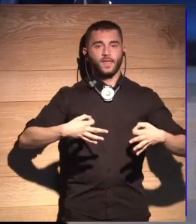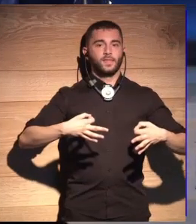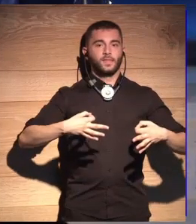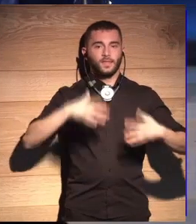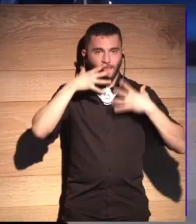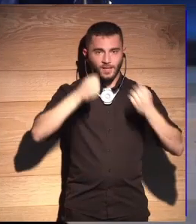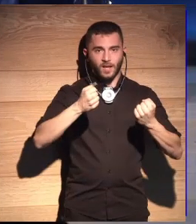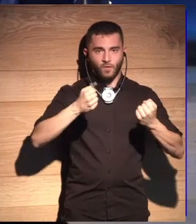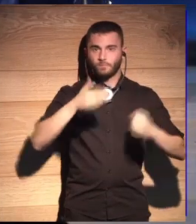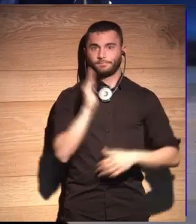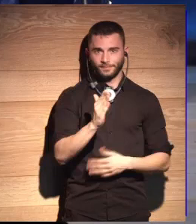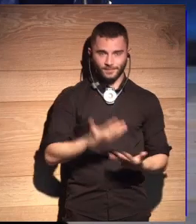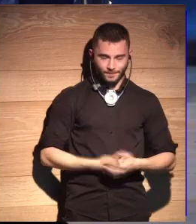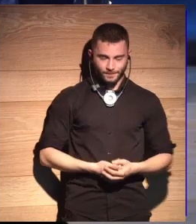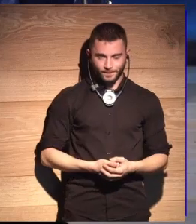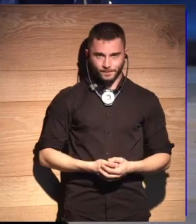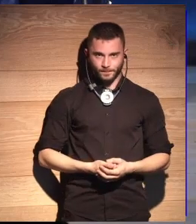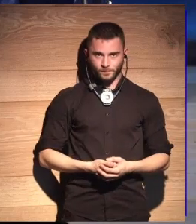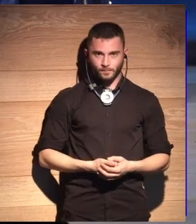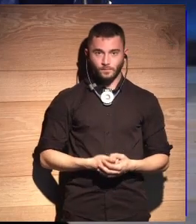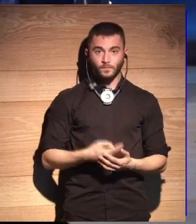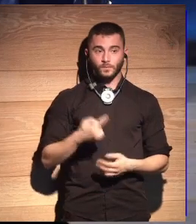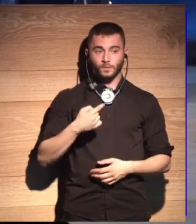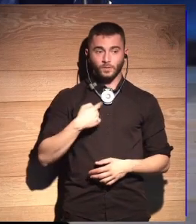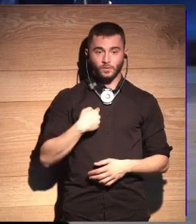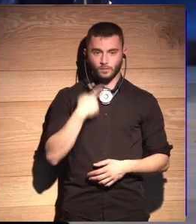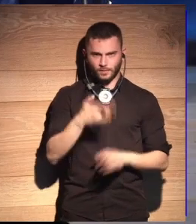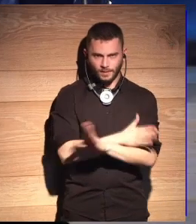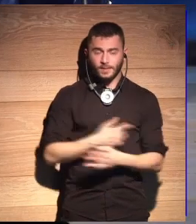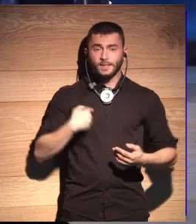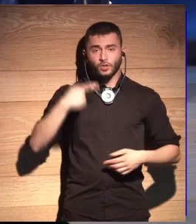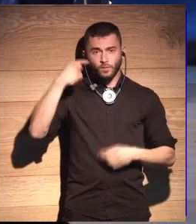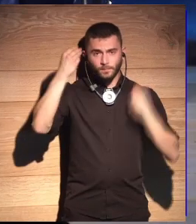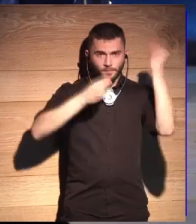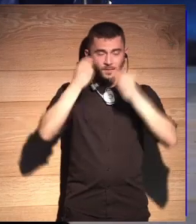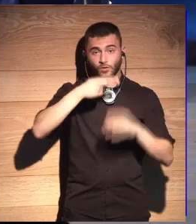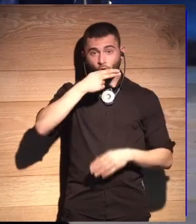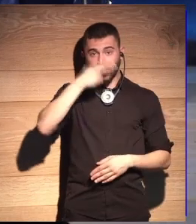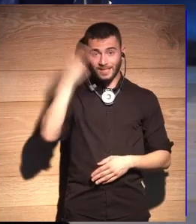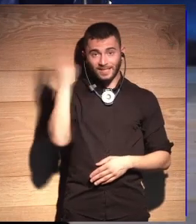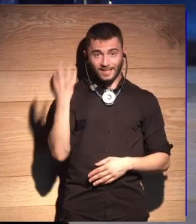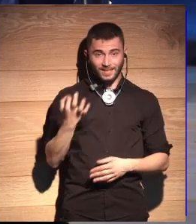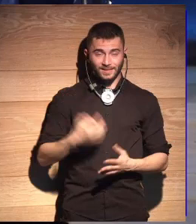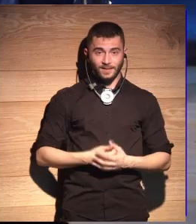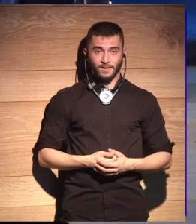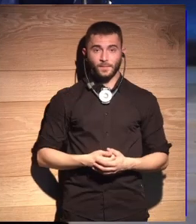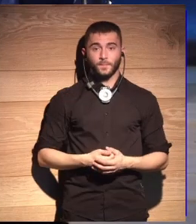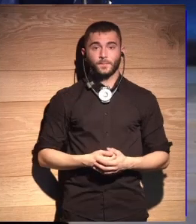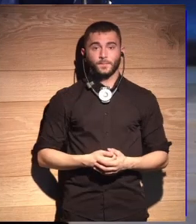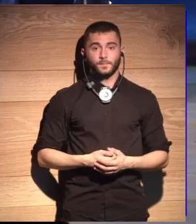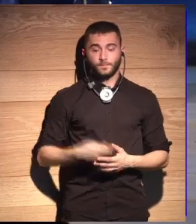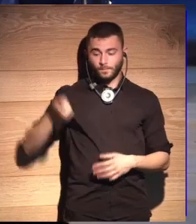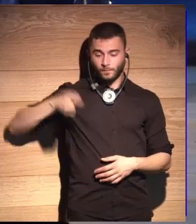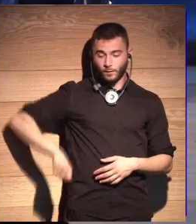on. And I think that, and I was mentioning earlier how I think it's interesting how one of the last professions that still has a kind